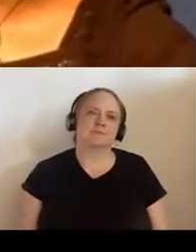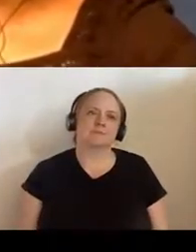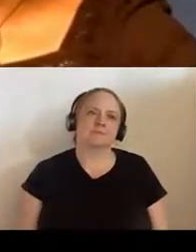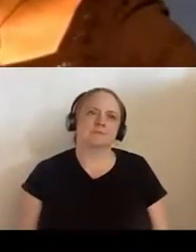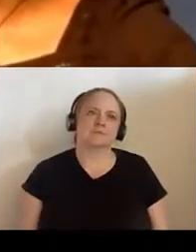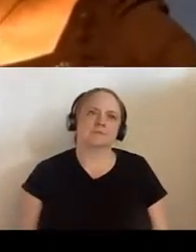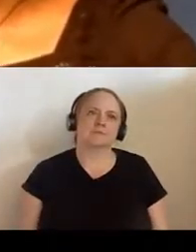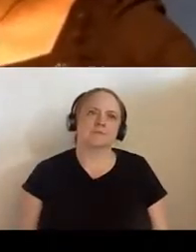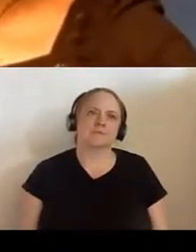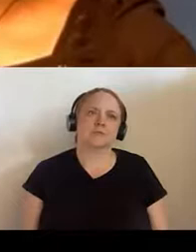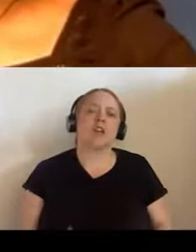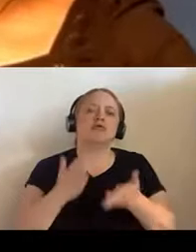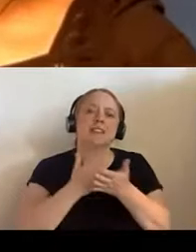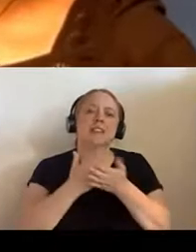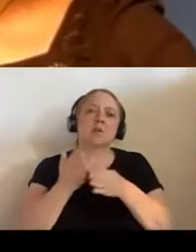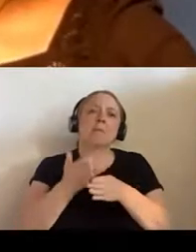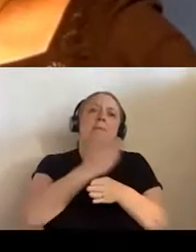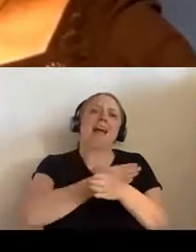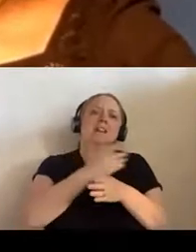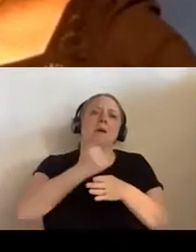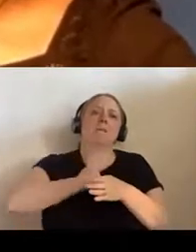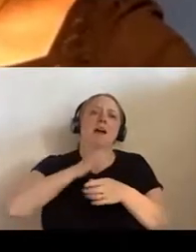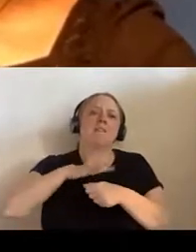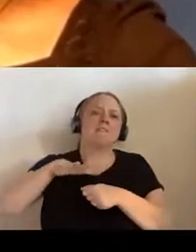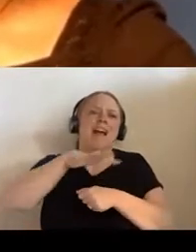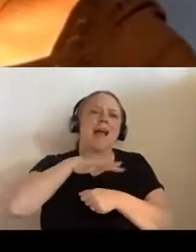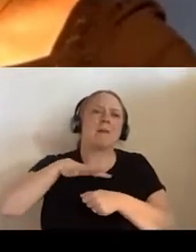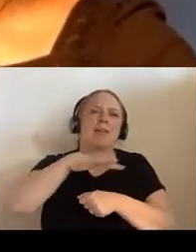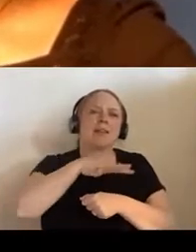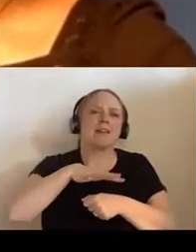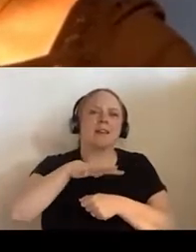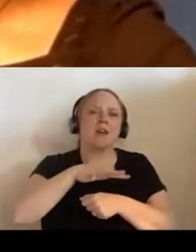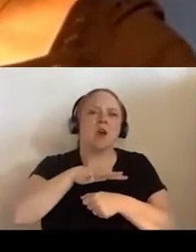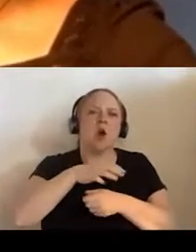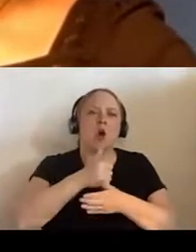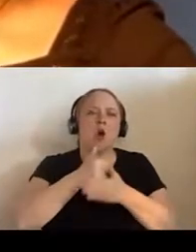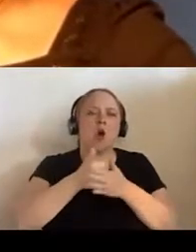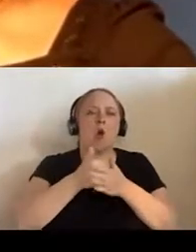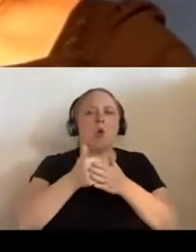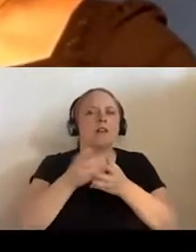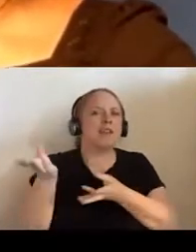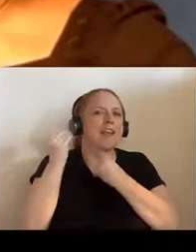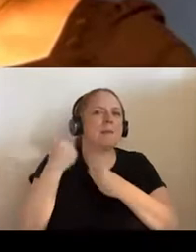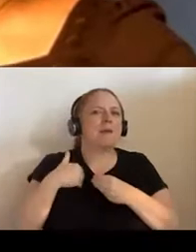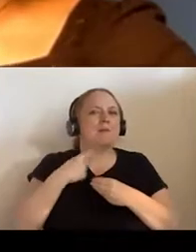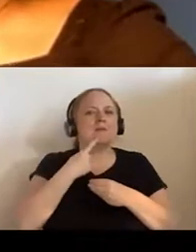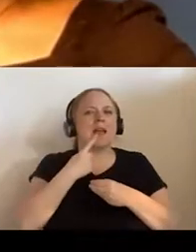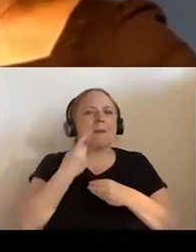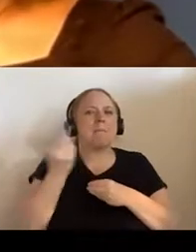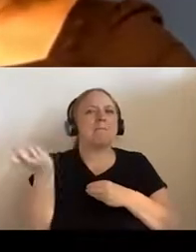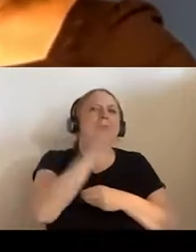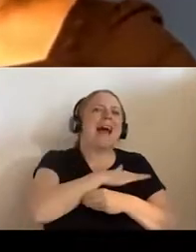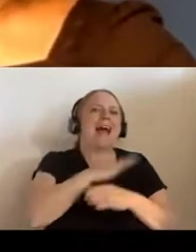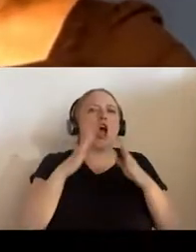goes back to my family and hearing people all my life refer to back home as not England,